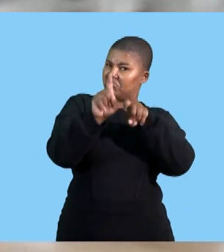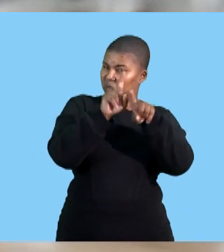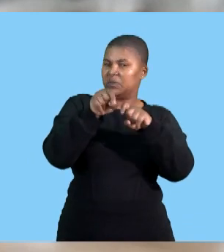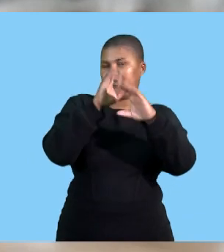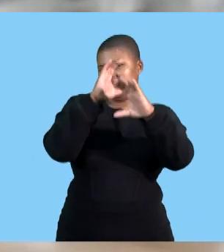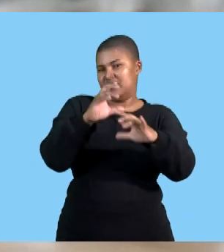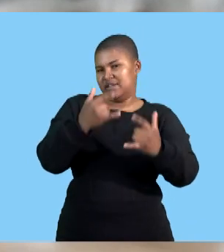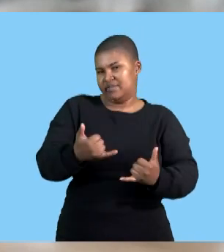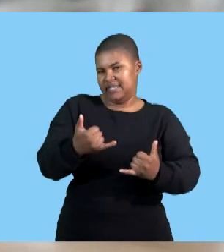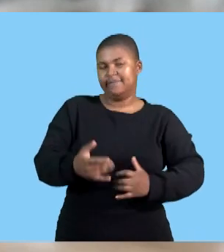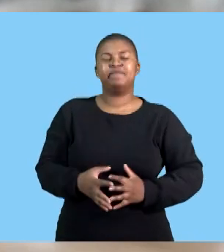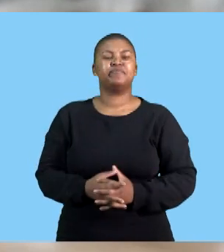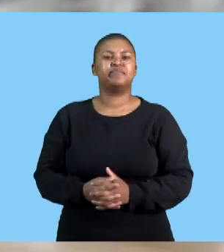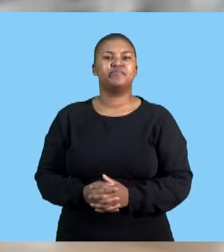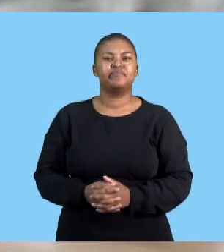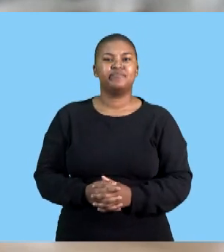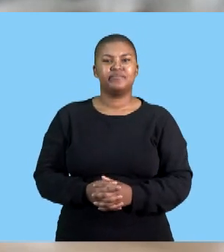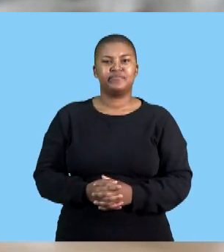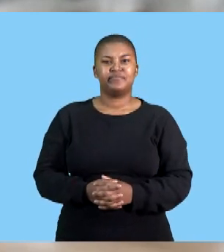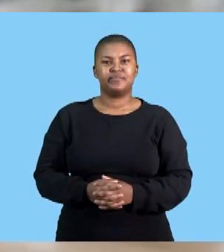the application questions.